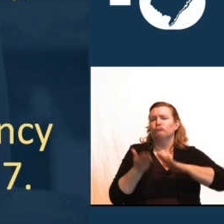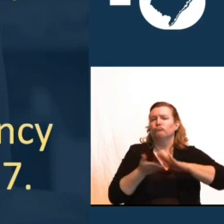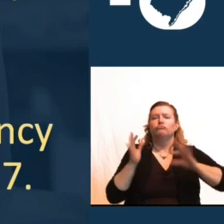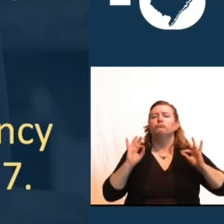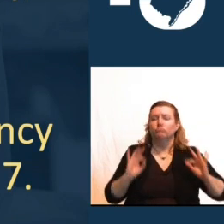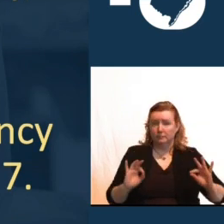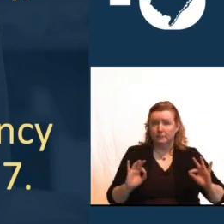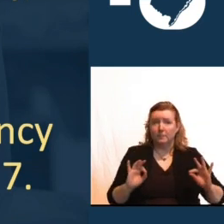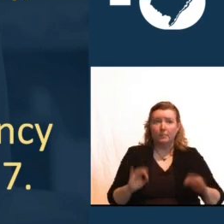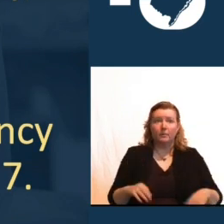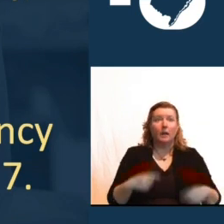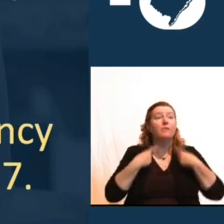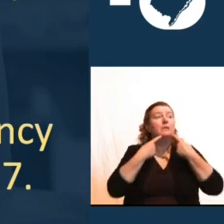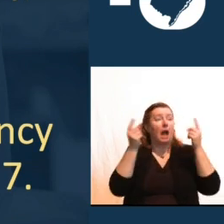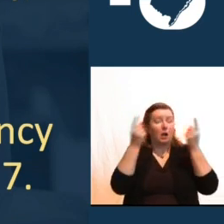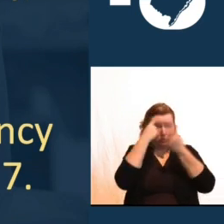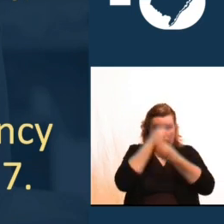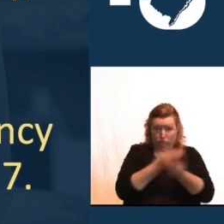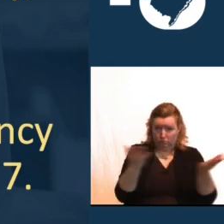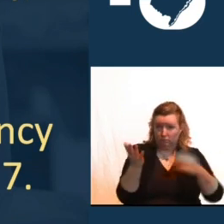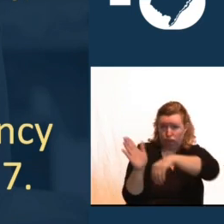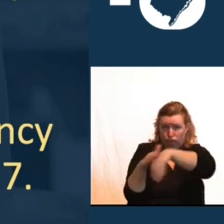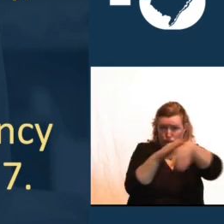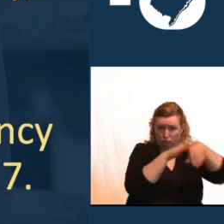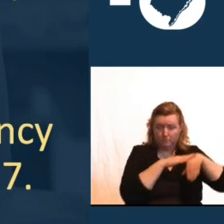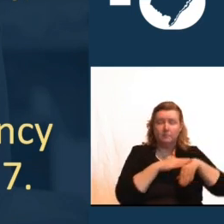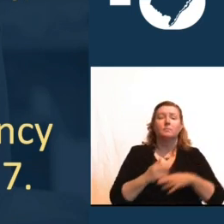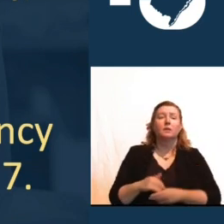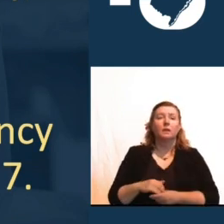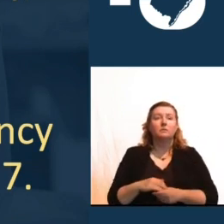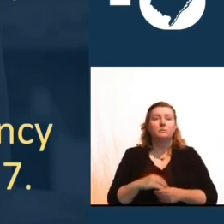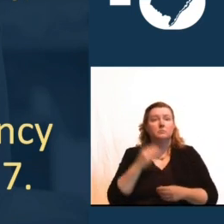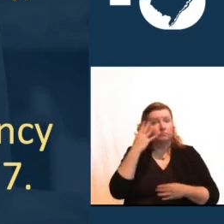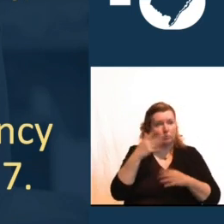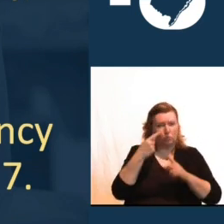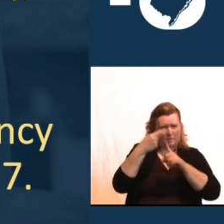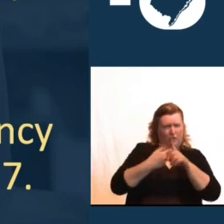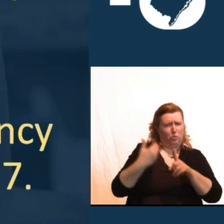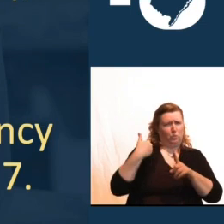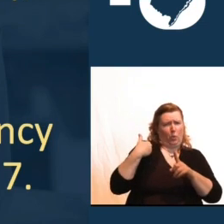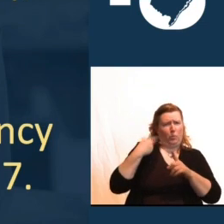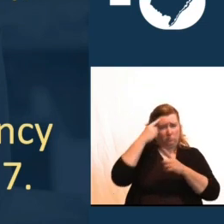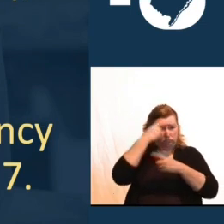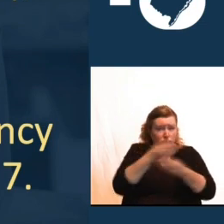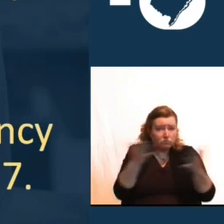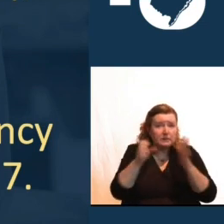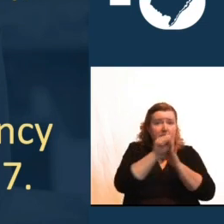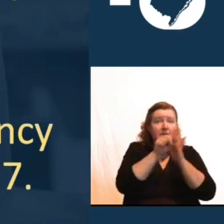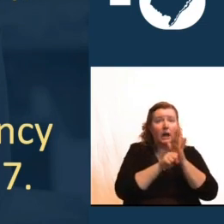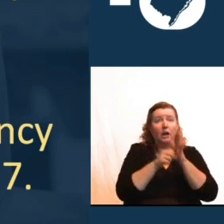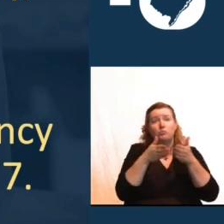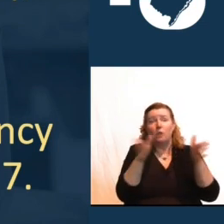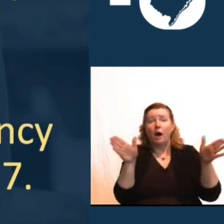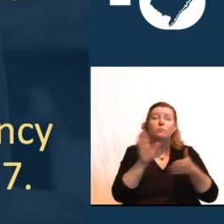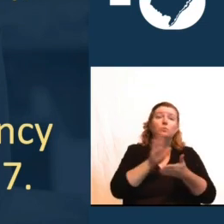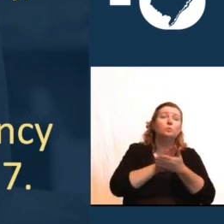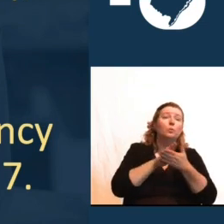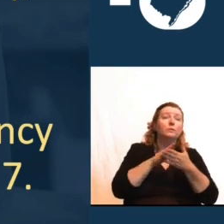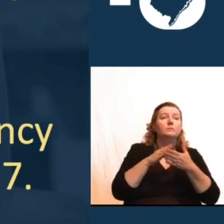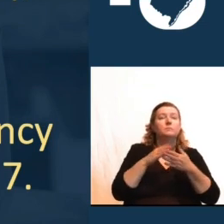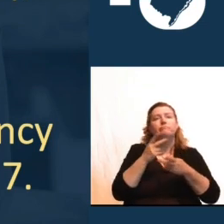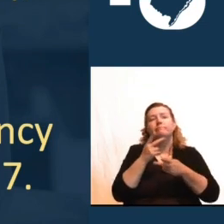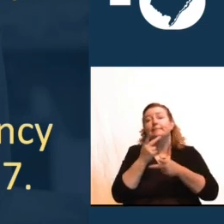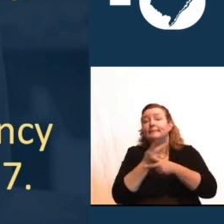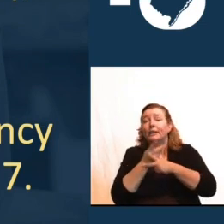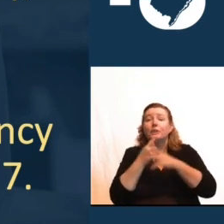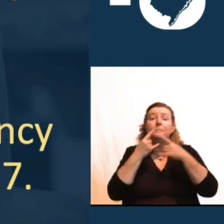the statewide school and daycare mask mandate is being lifted effective this Monday, so in 3 days, March